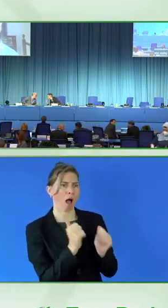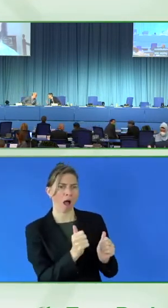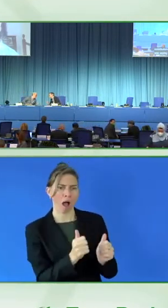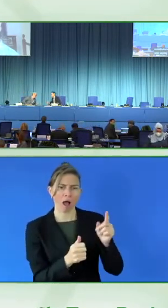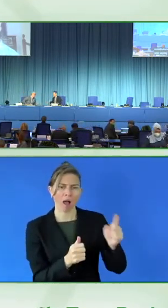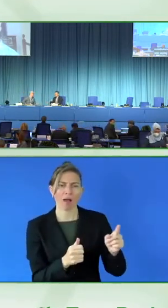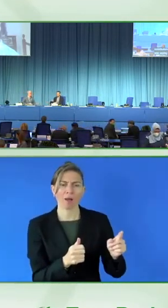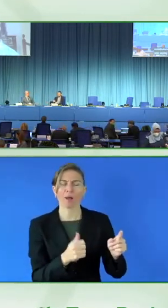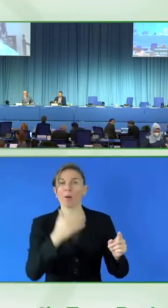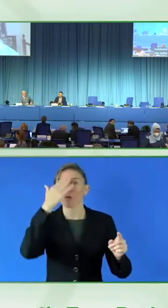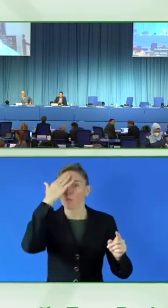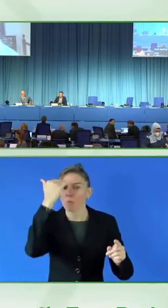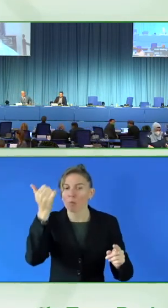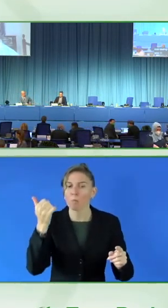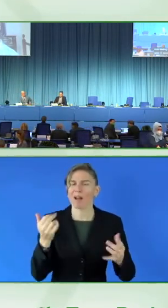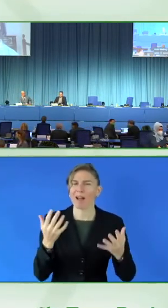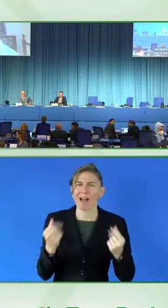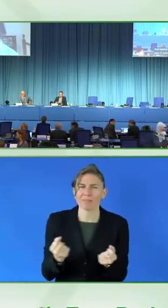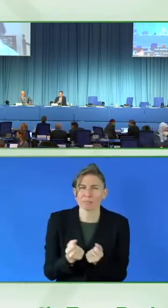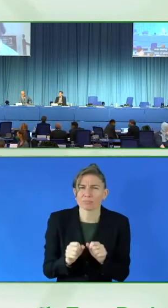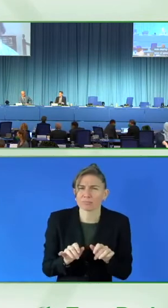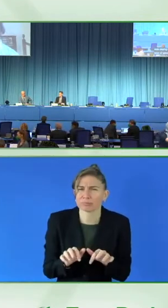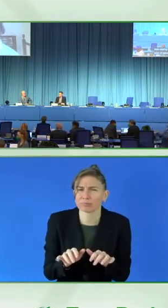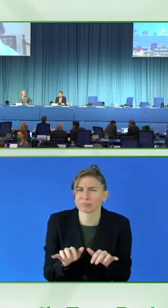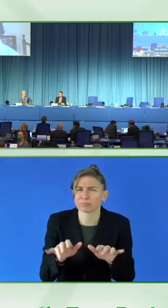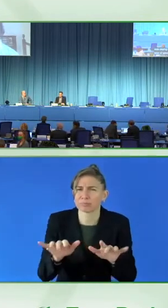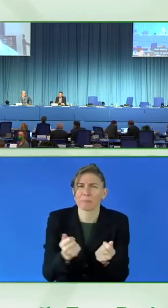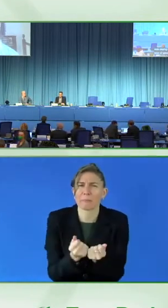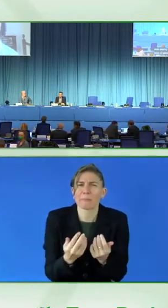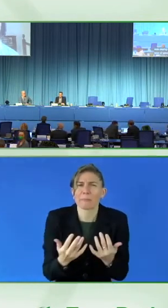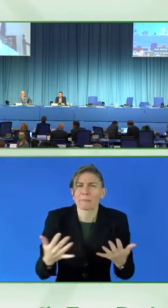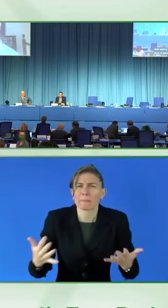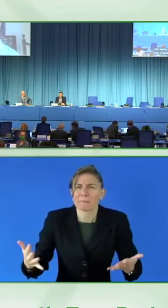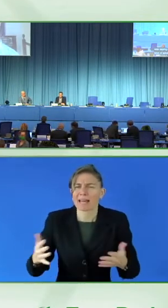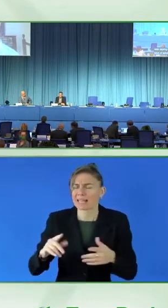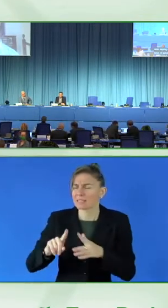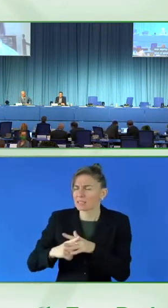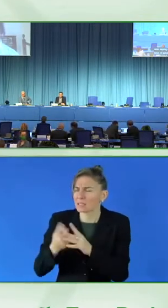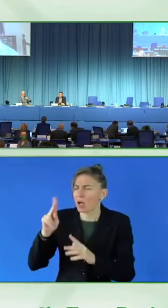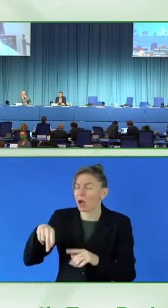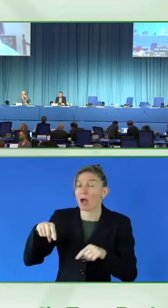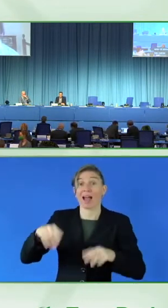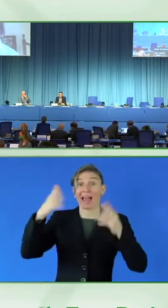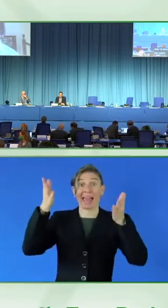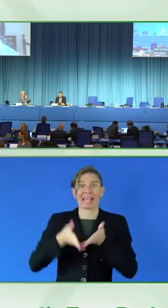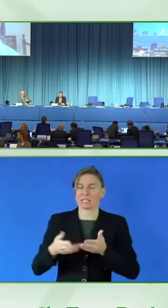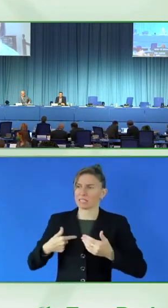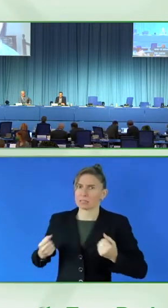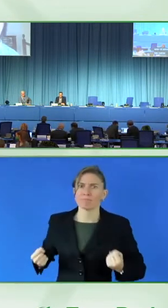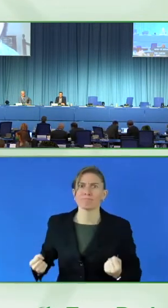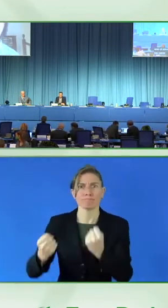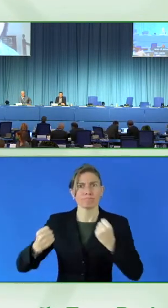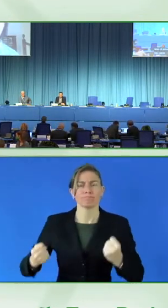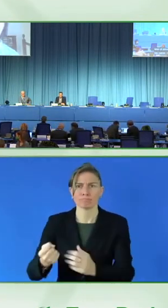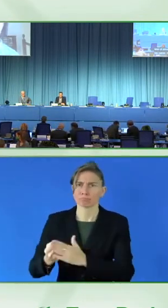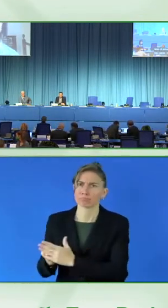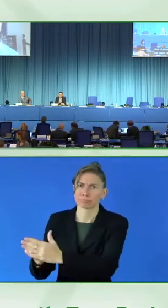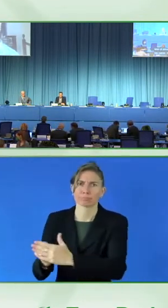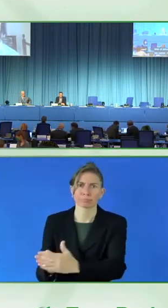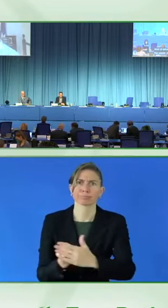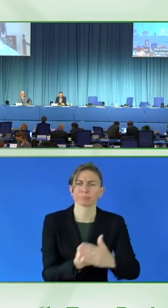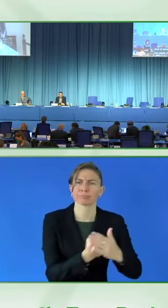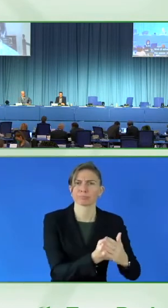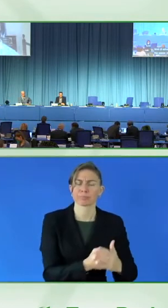very, very conducive startup atmosphere in India. So having said this, George, let